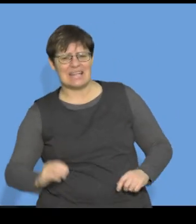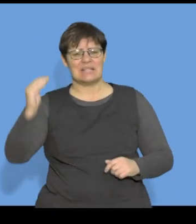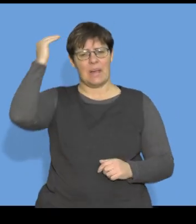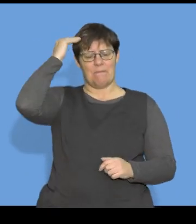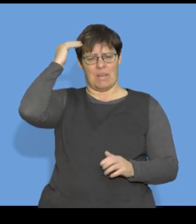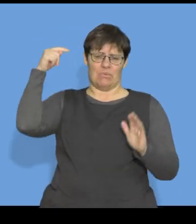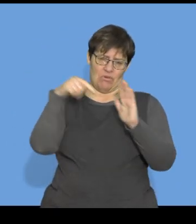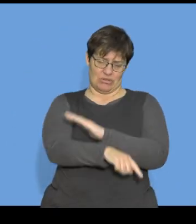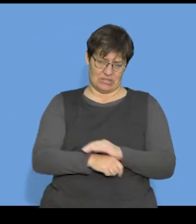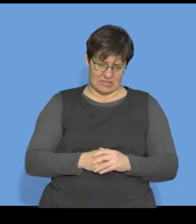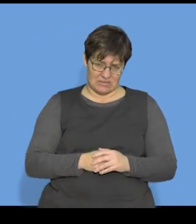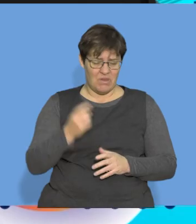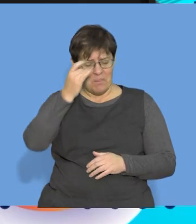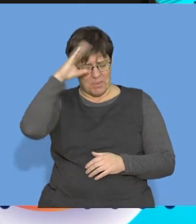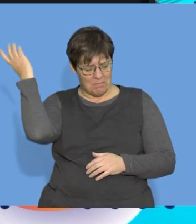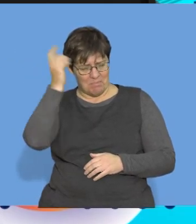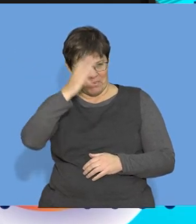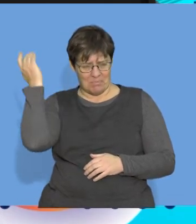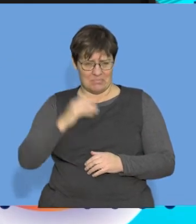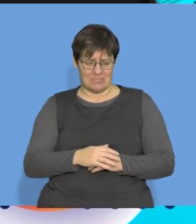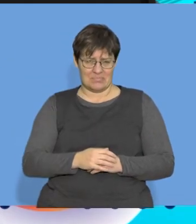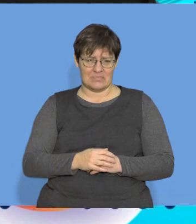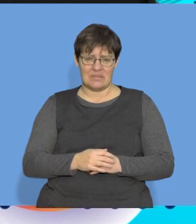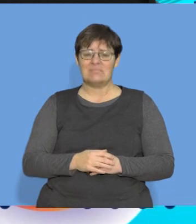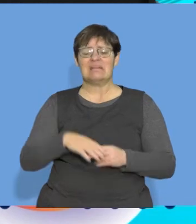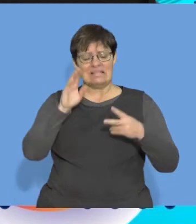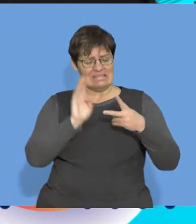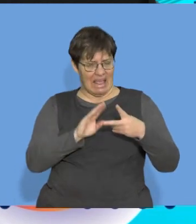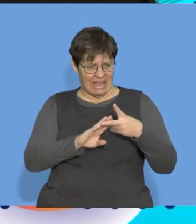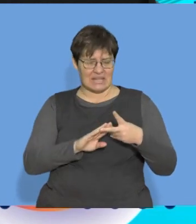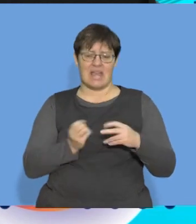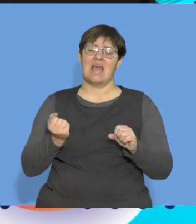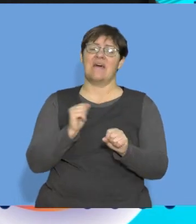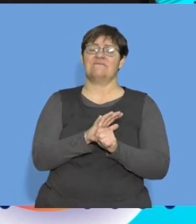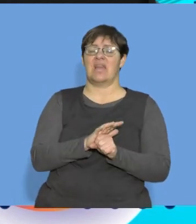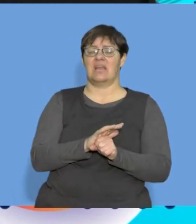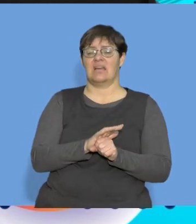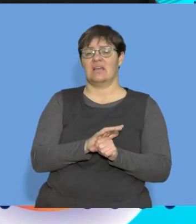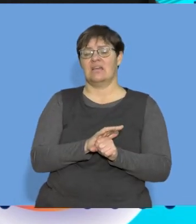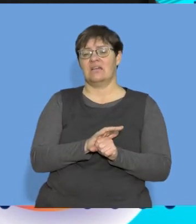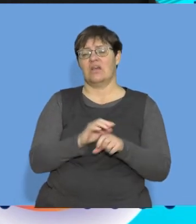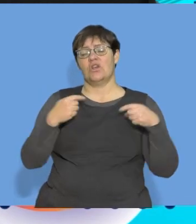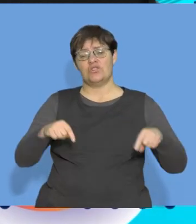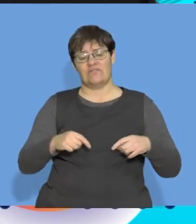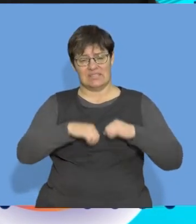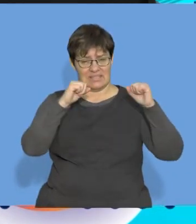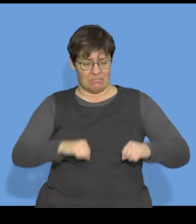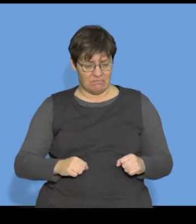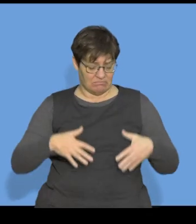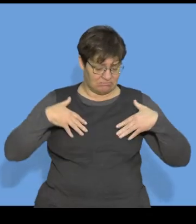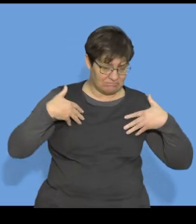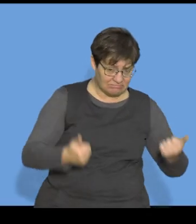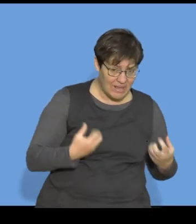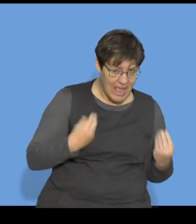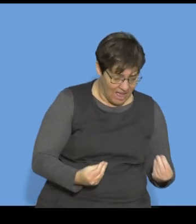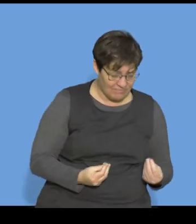memory loss. So this is the second disease that affects our nervous system. Do we have a cure? No,